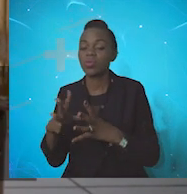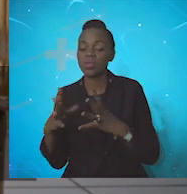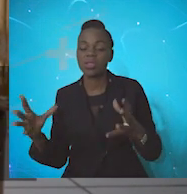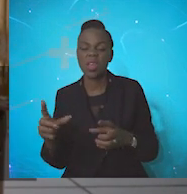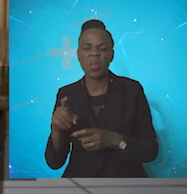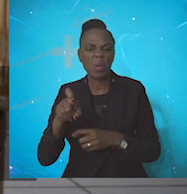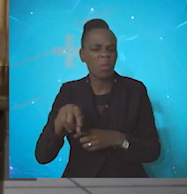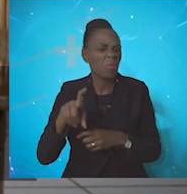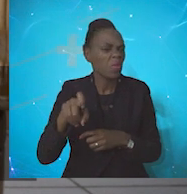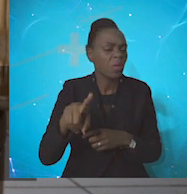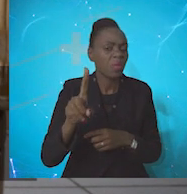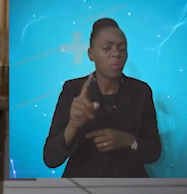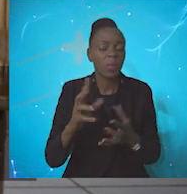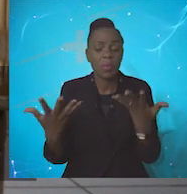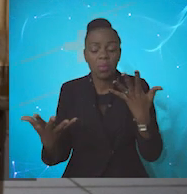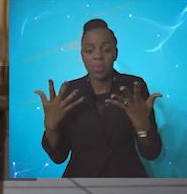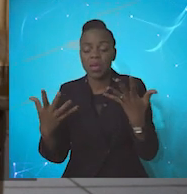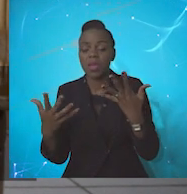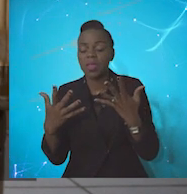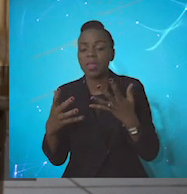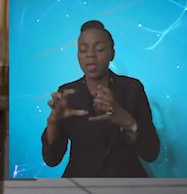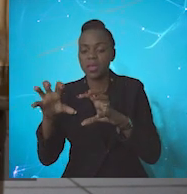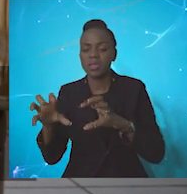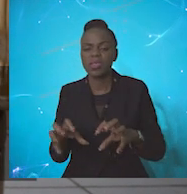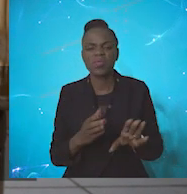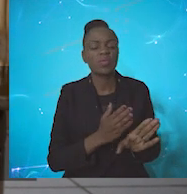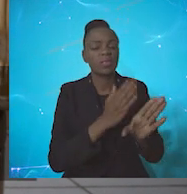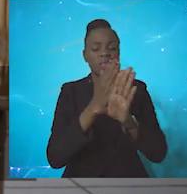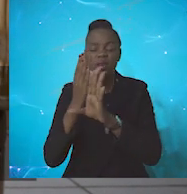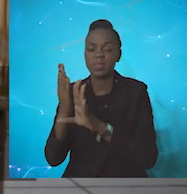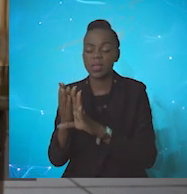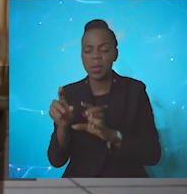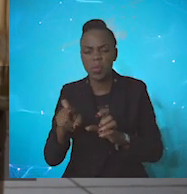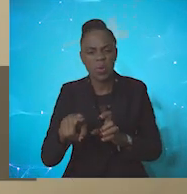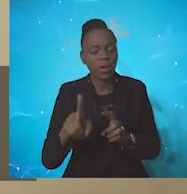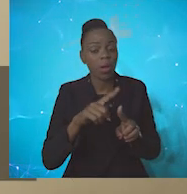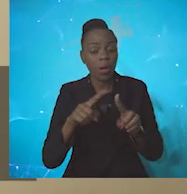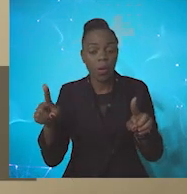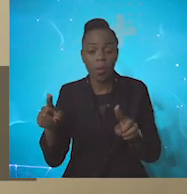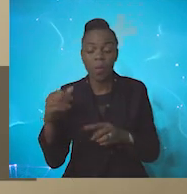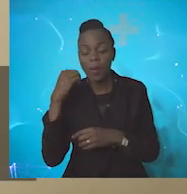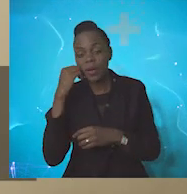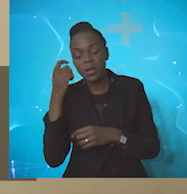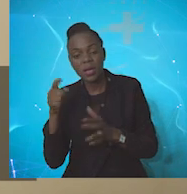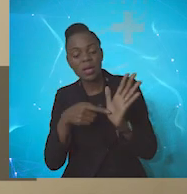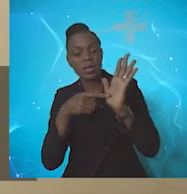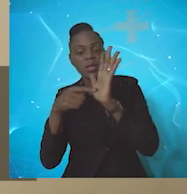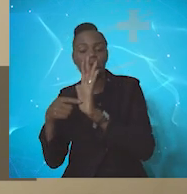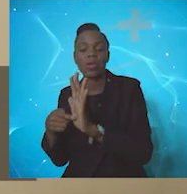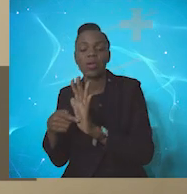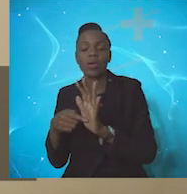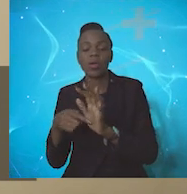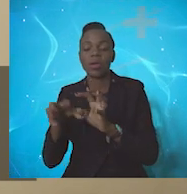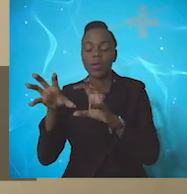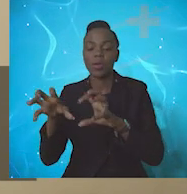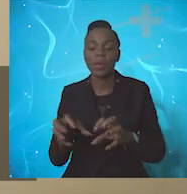bacterial, it could be viral, it could also be fungal. And cryptococcal meningitis is an example of a fungal